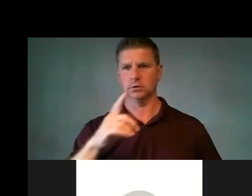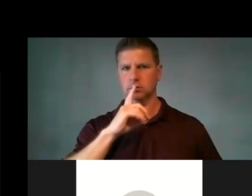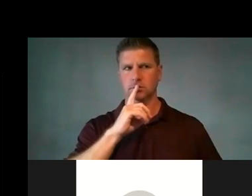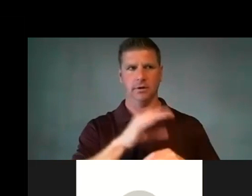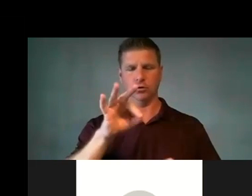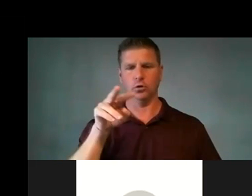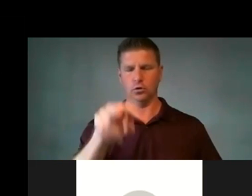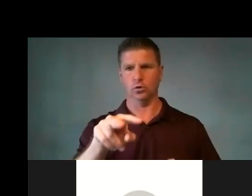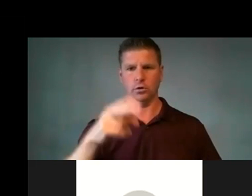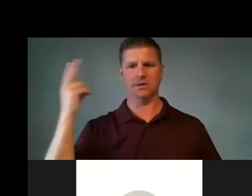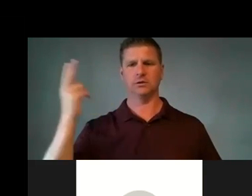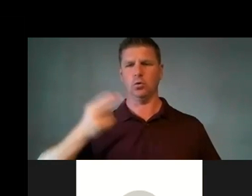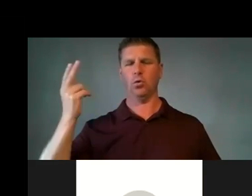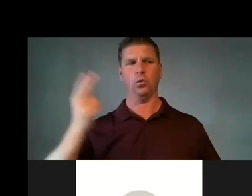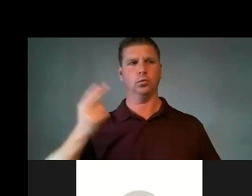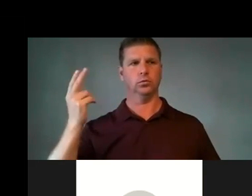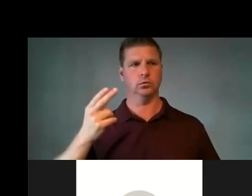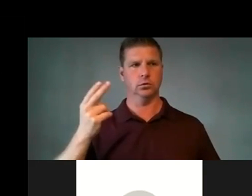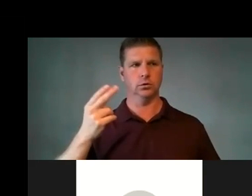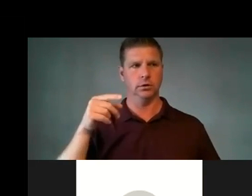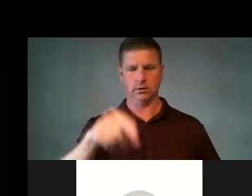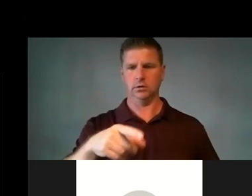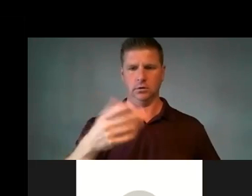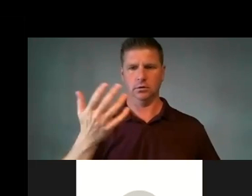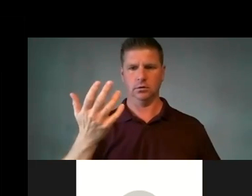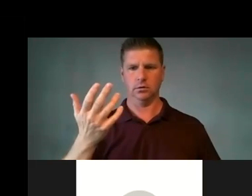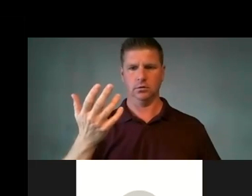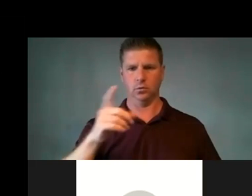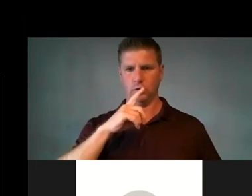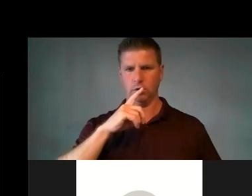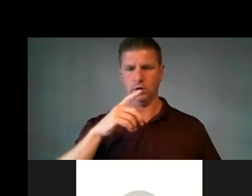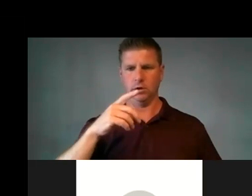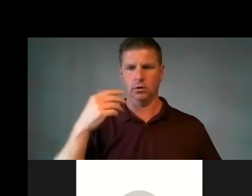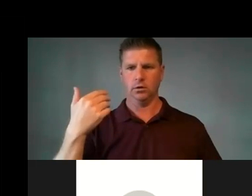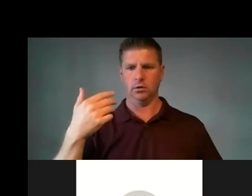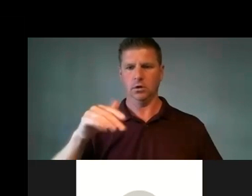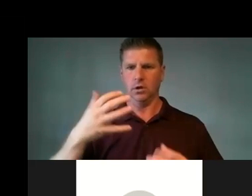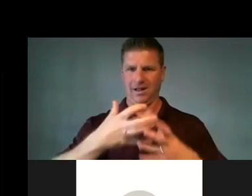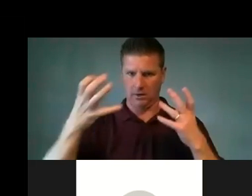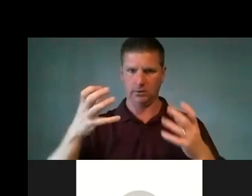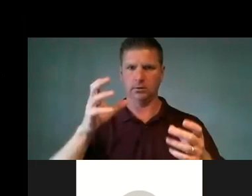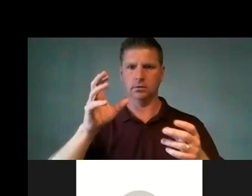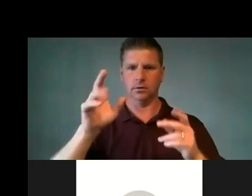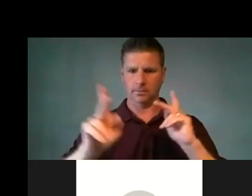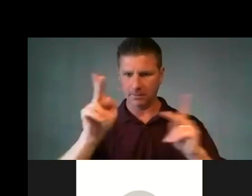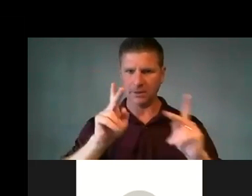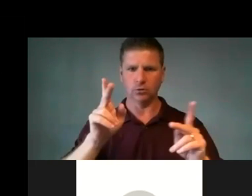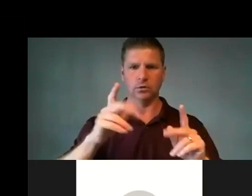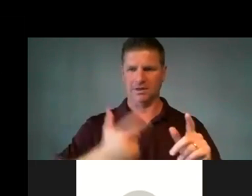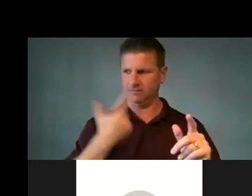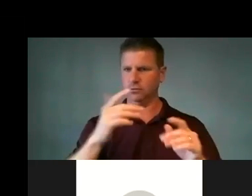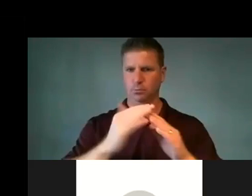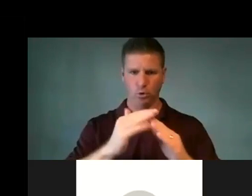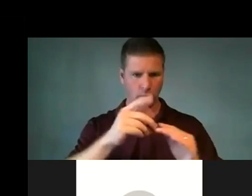you look at historically, this has been a highly dense housing community